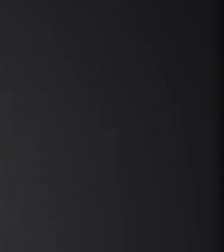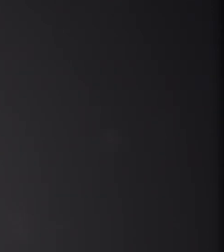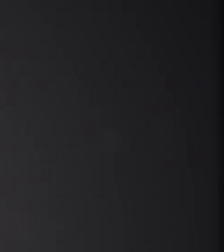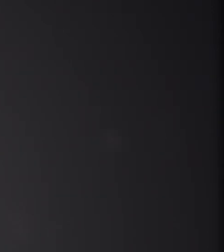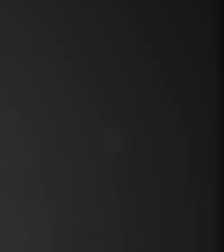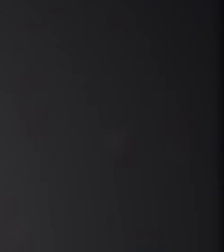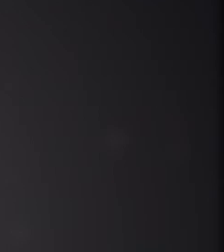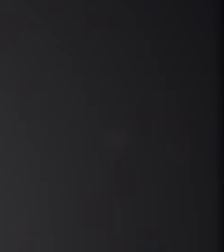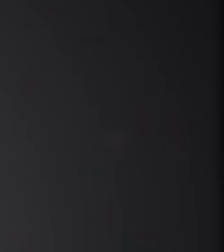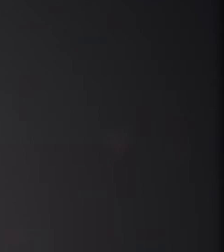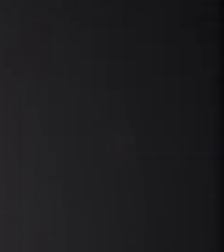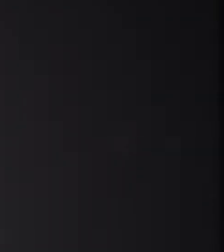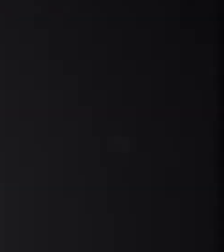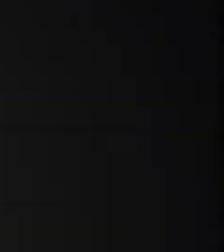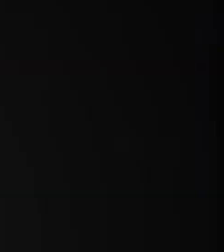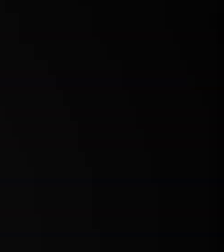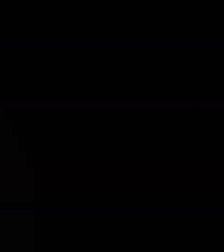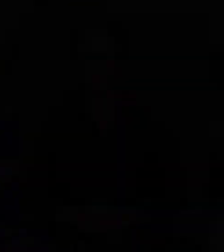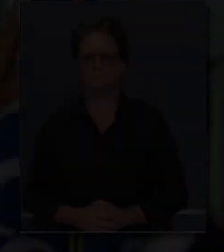cupertino.org/coronavirus.